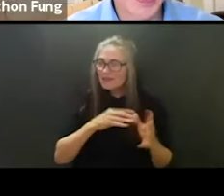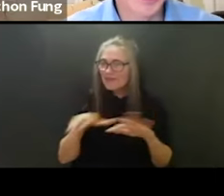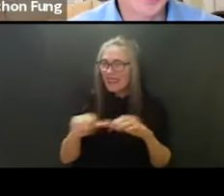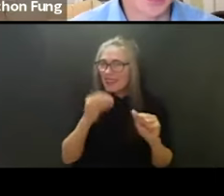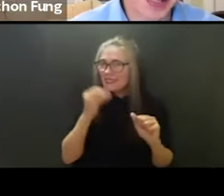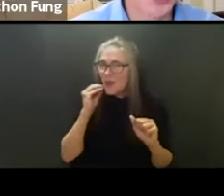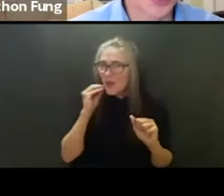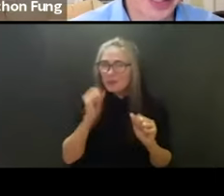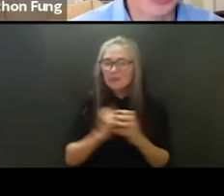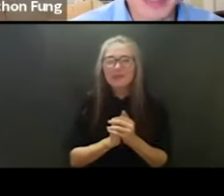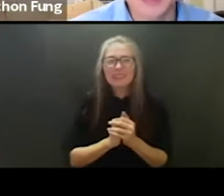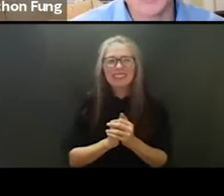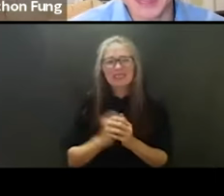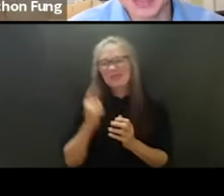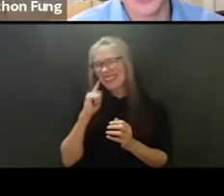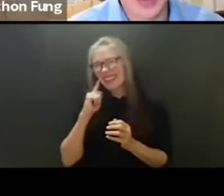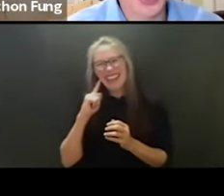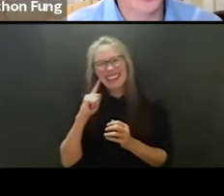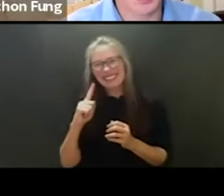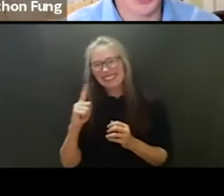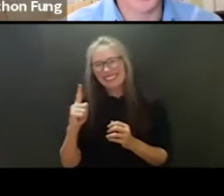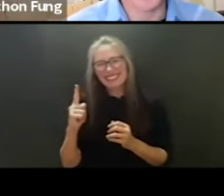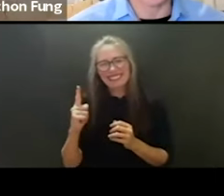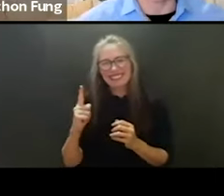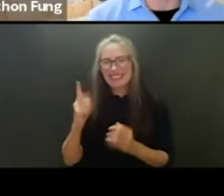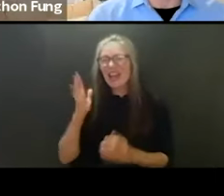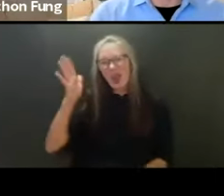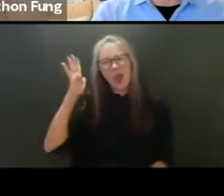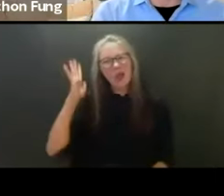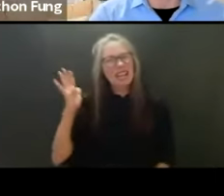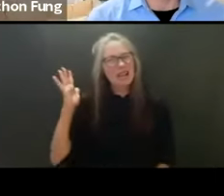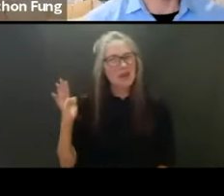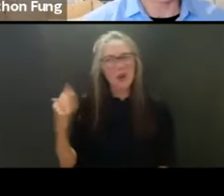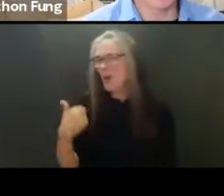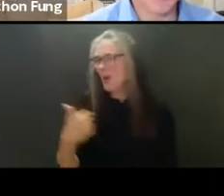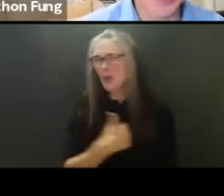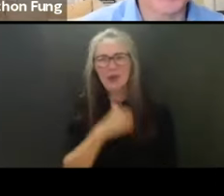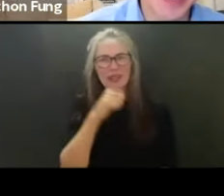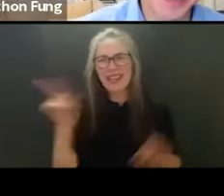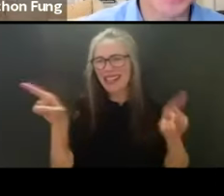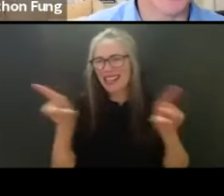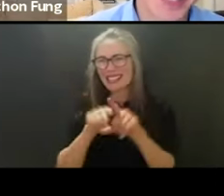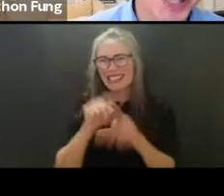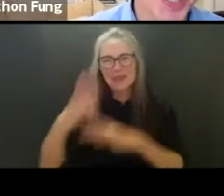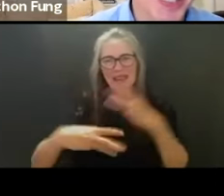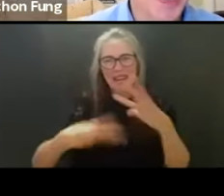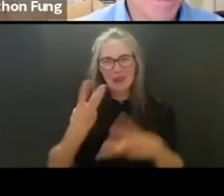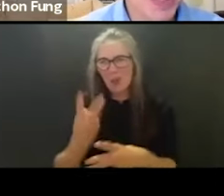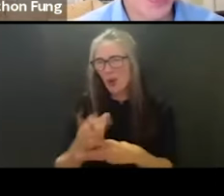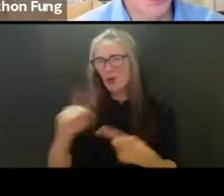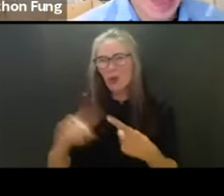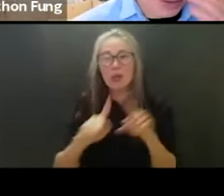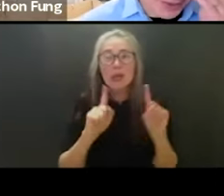That is an antiquated reason to have elections on a Tuesday. I think we're some years, some centuries